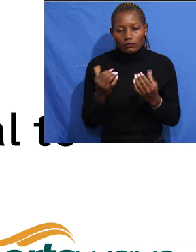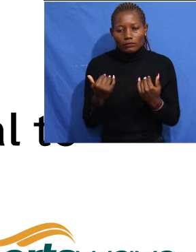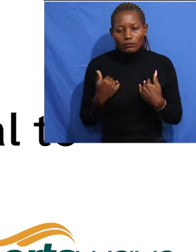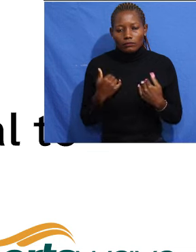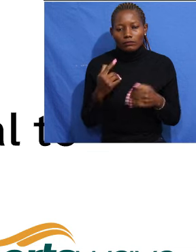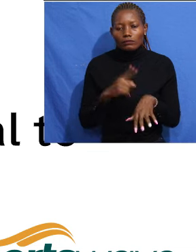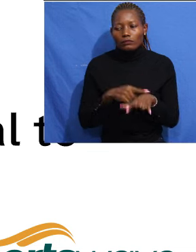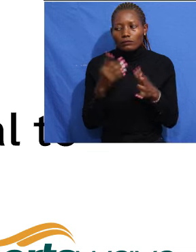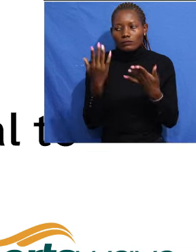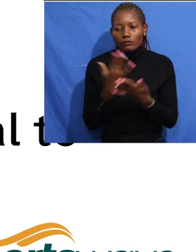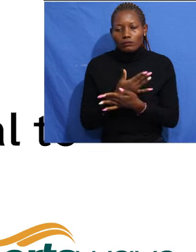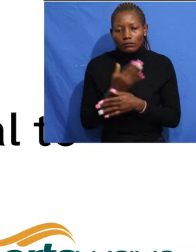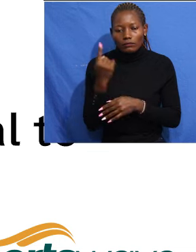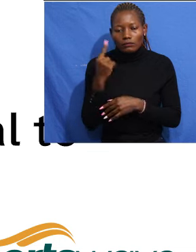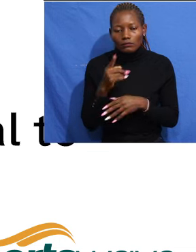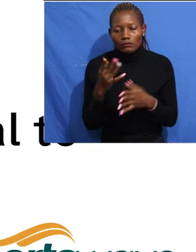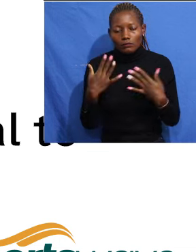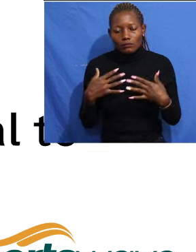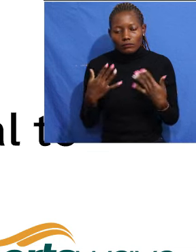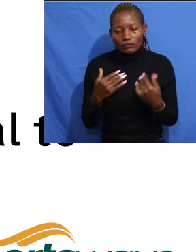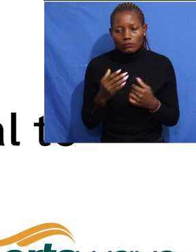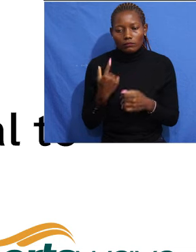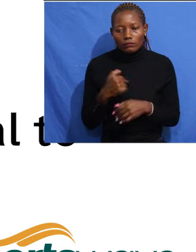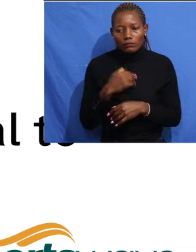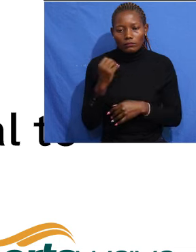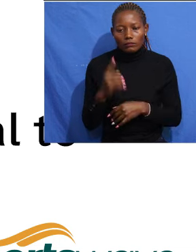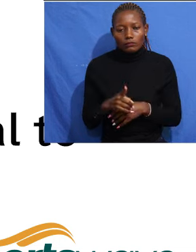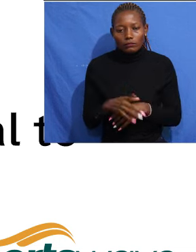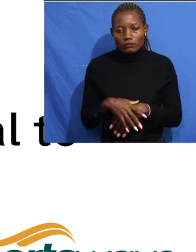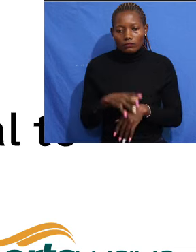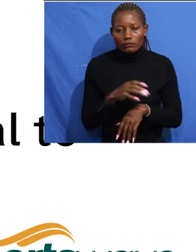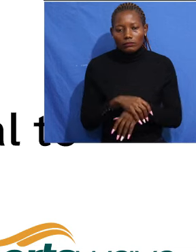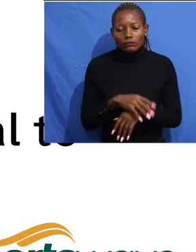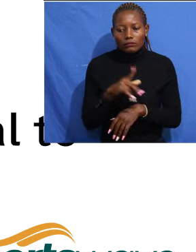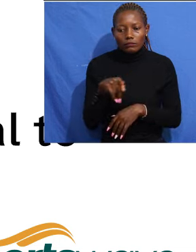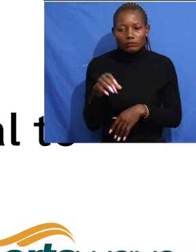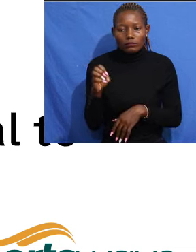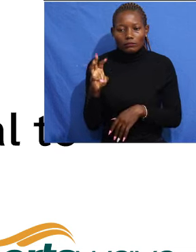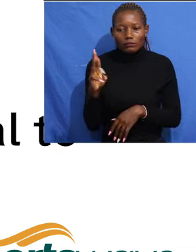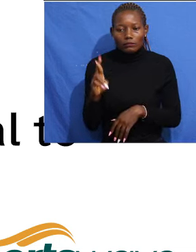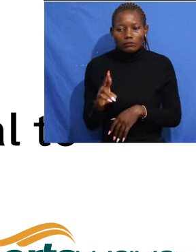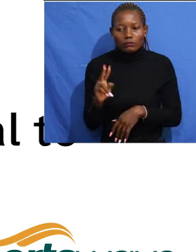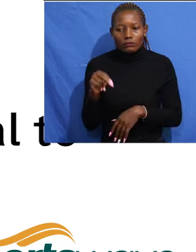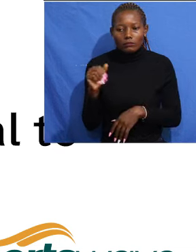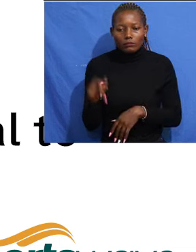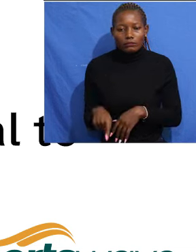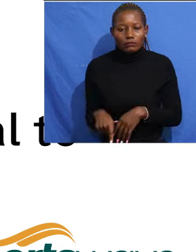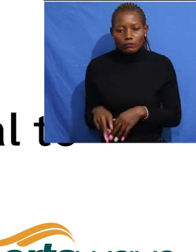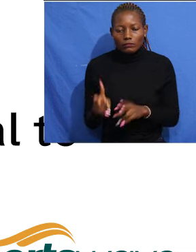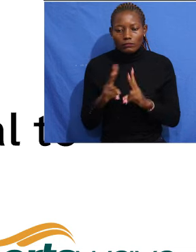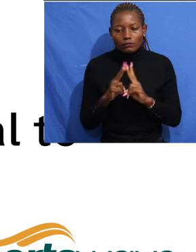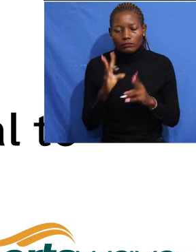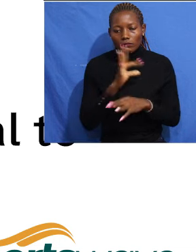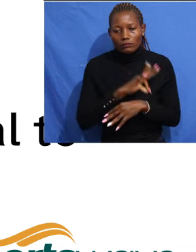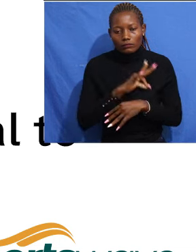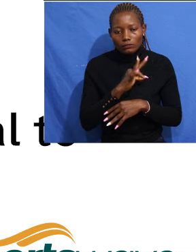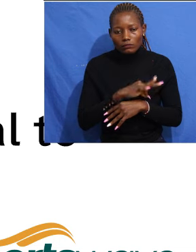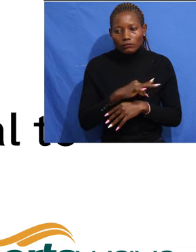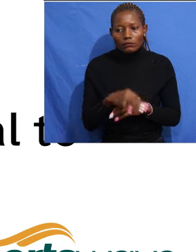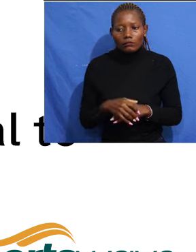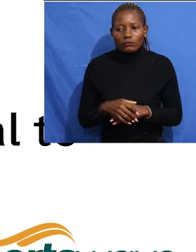nighttime. For those people, we should get the power nap. Power nap is very beneficial. The fact is,